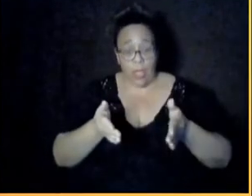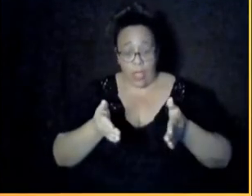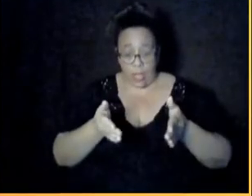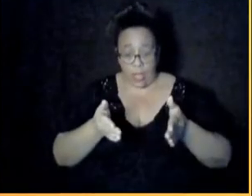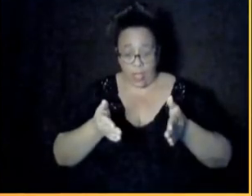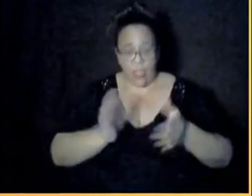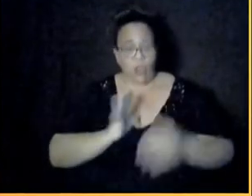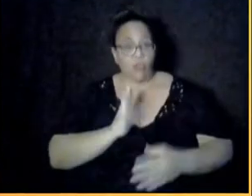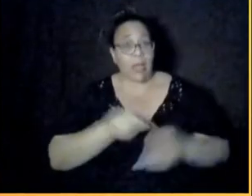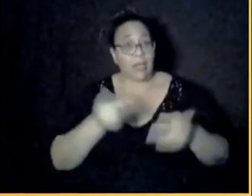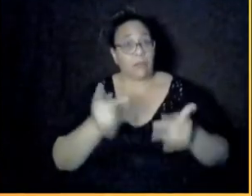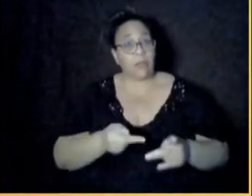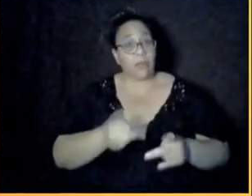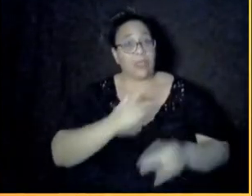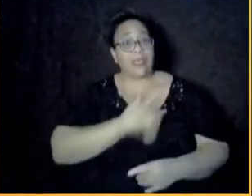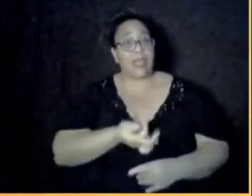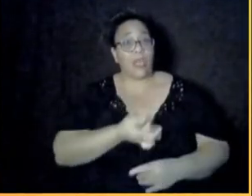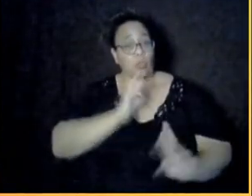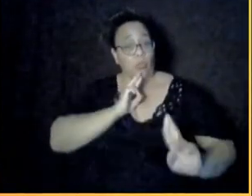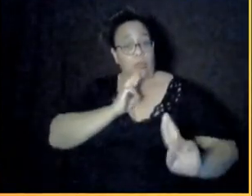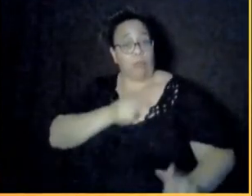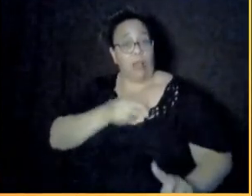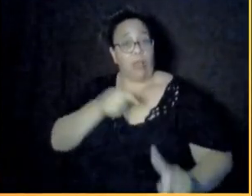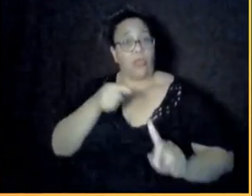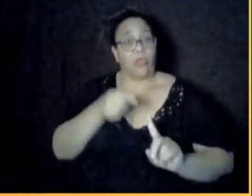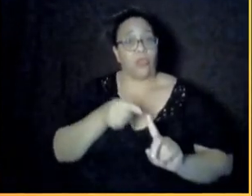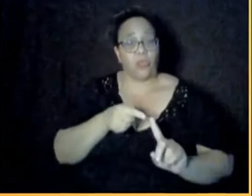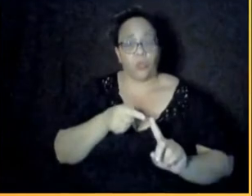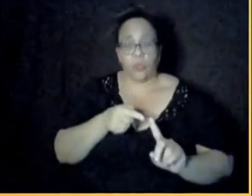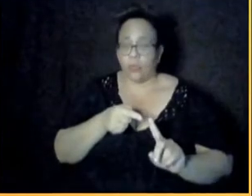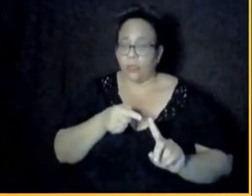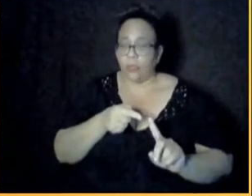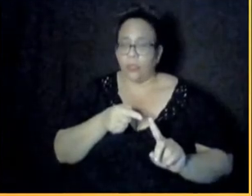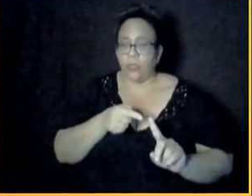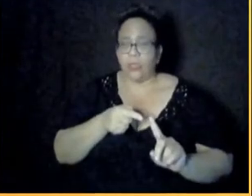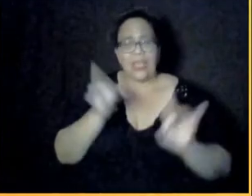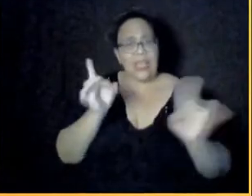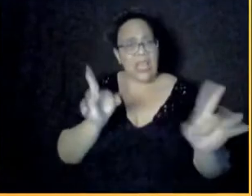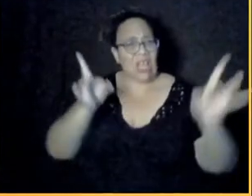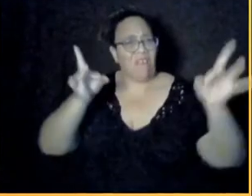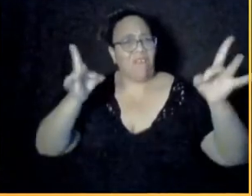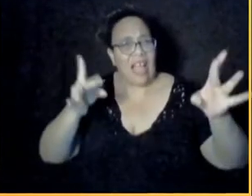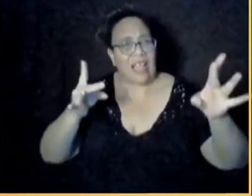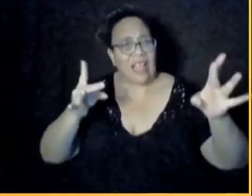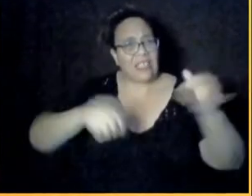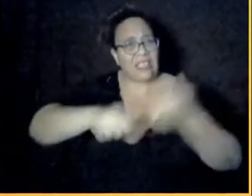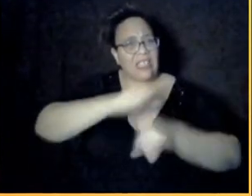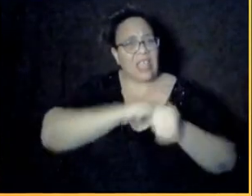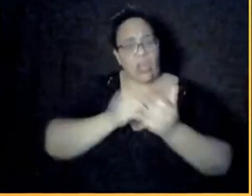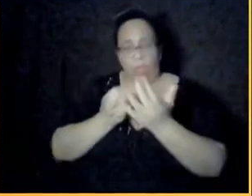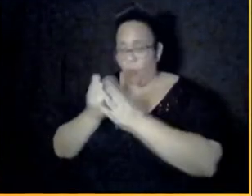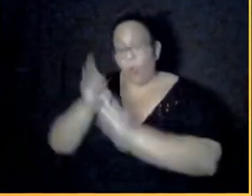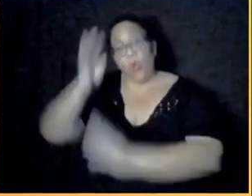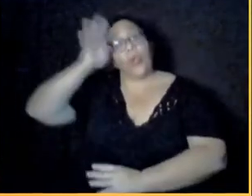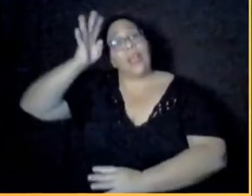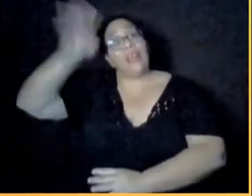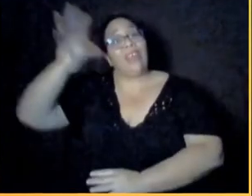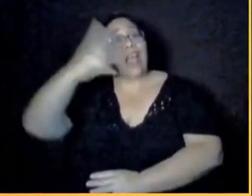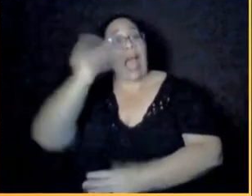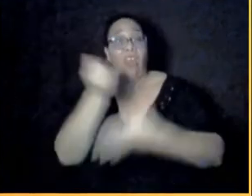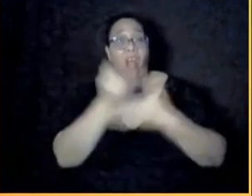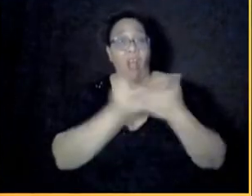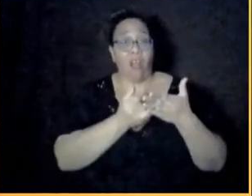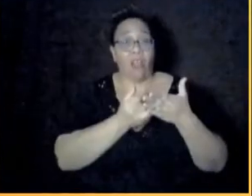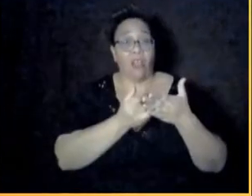people often respond to the violence in society is through creativity and arts.